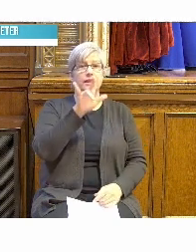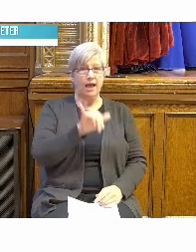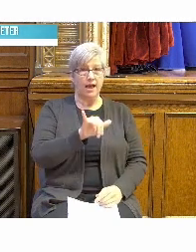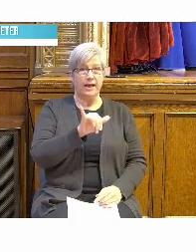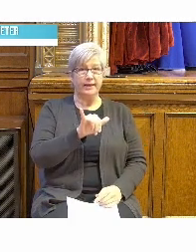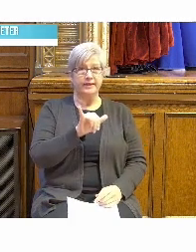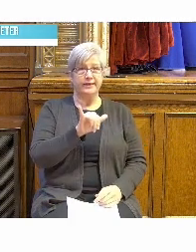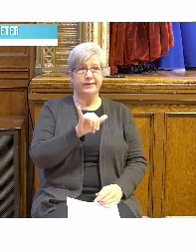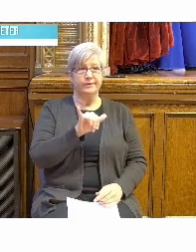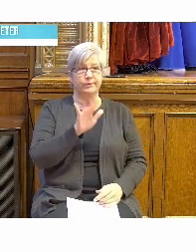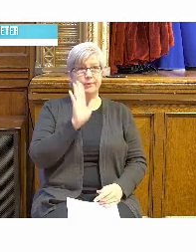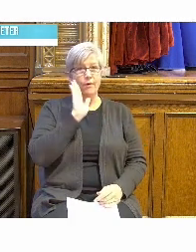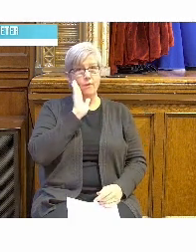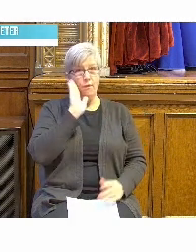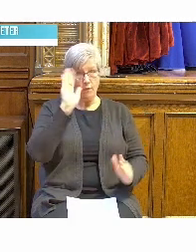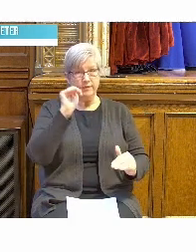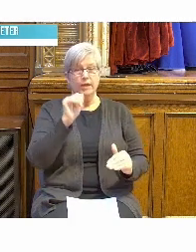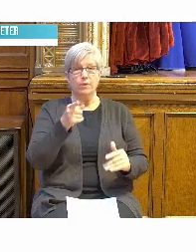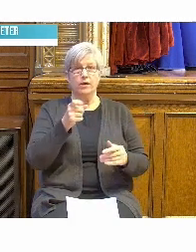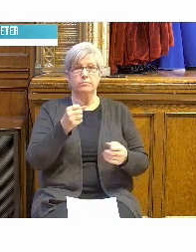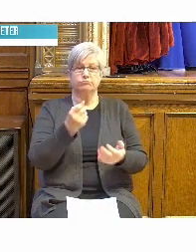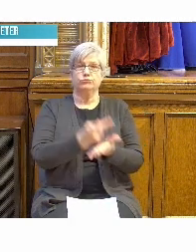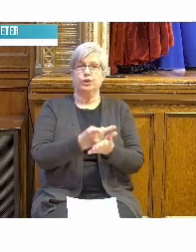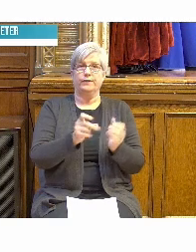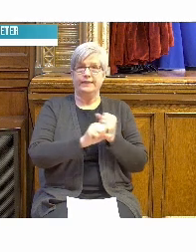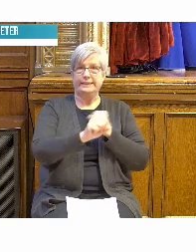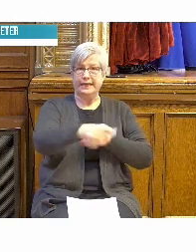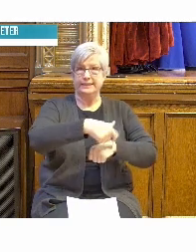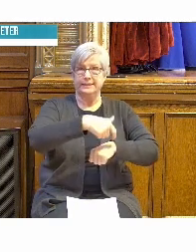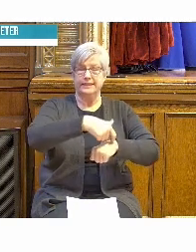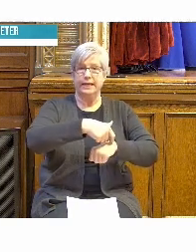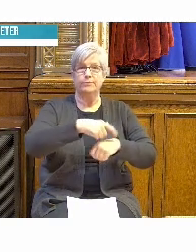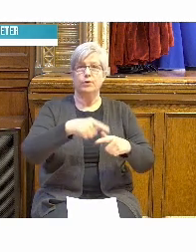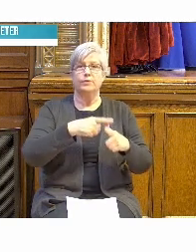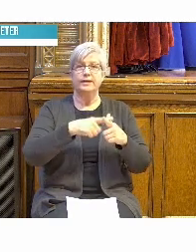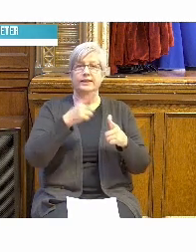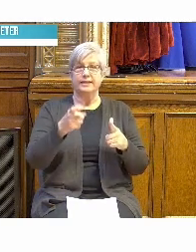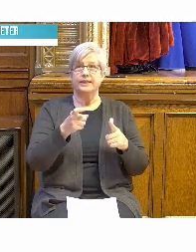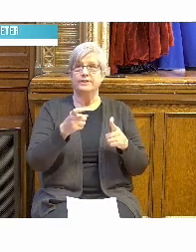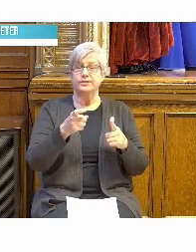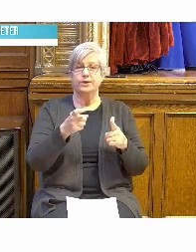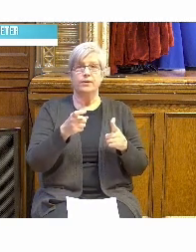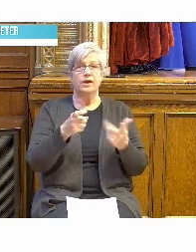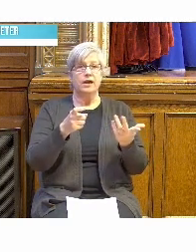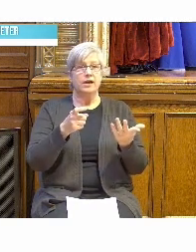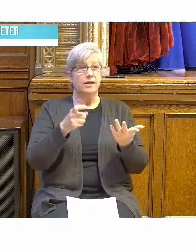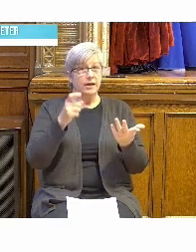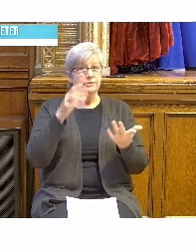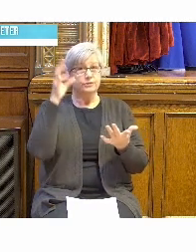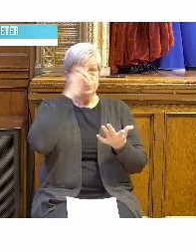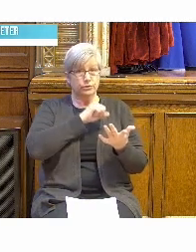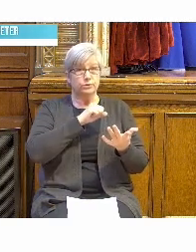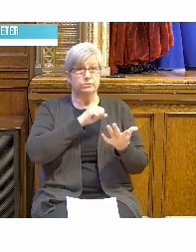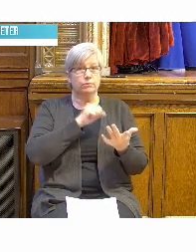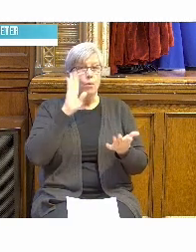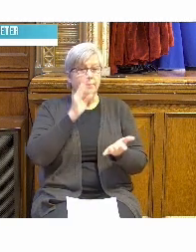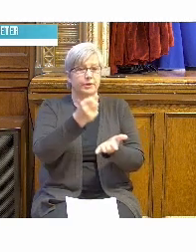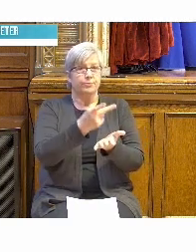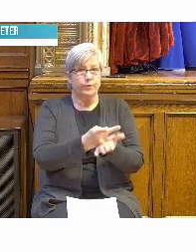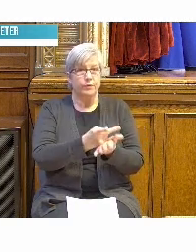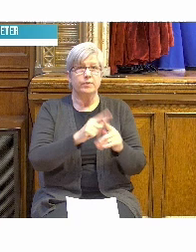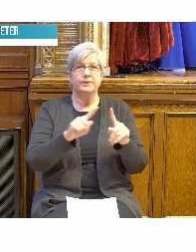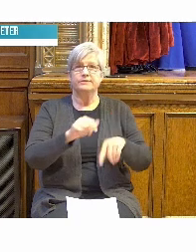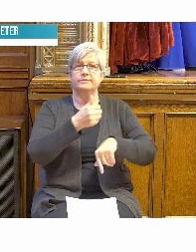of of an extension. We need to operate in that fashion, that we're still moving forward with an extension, but we still need